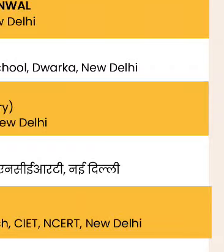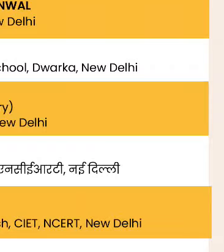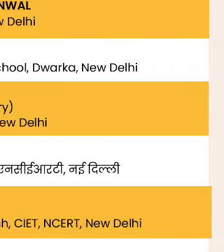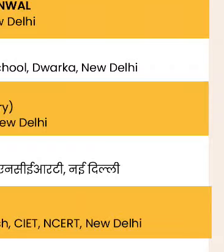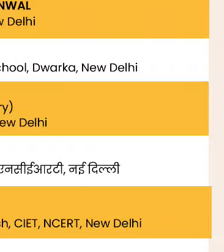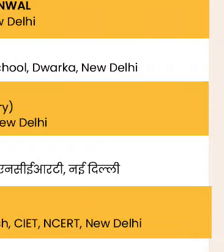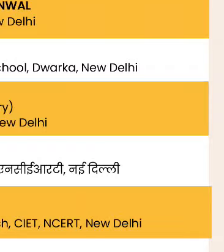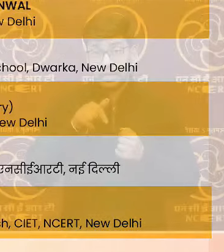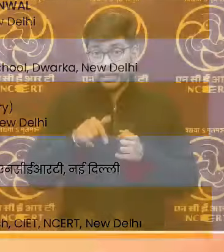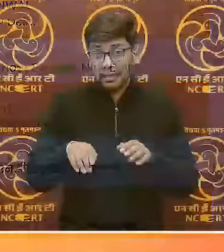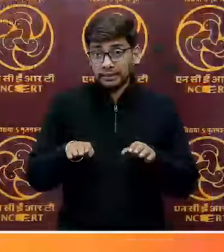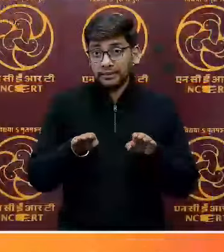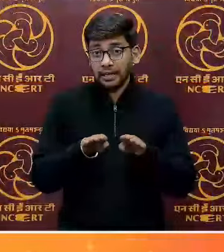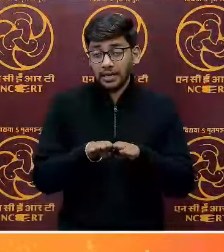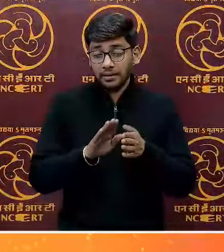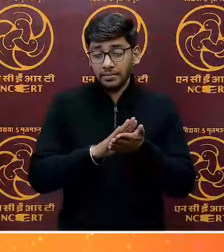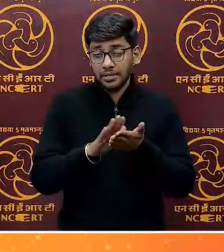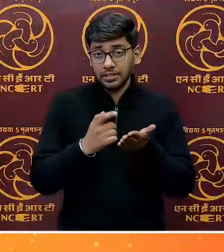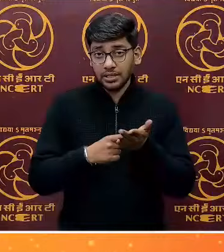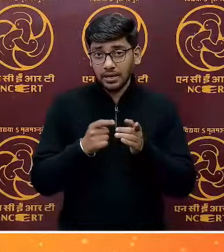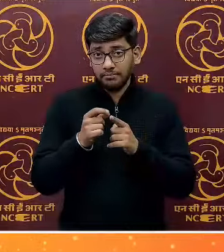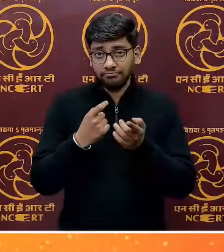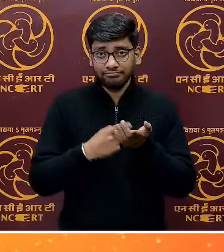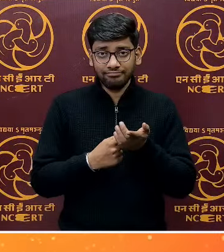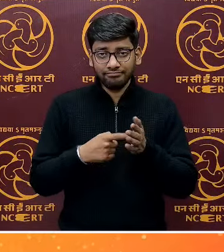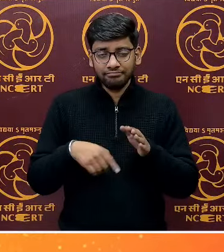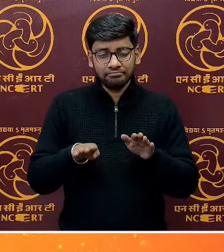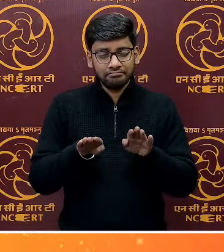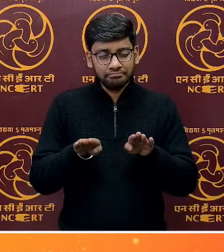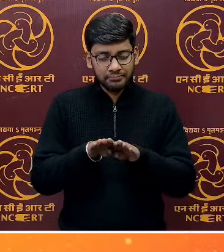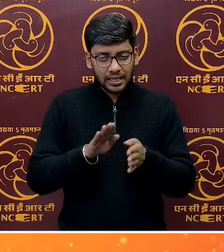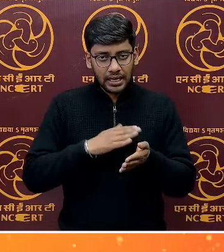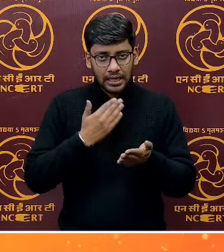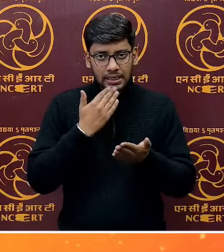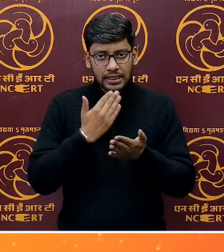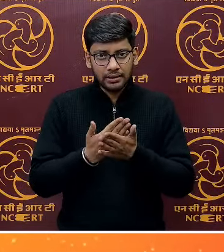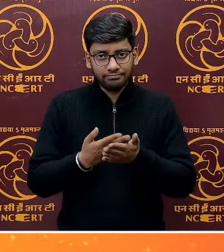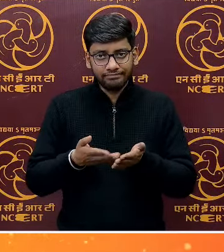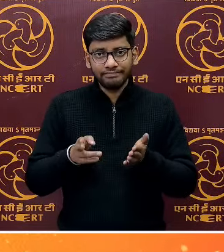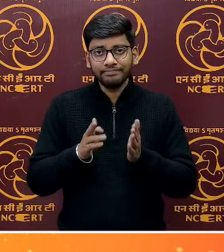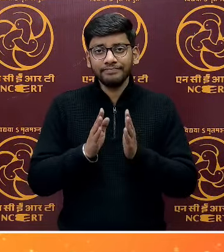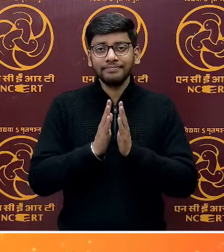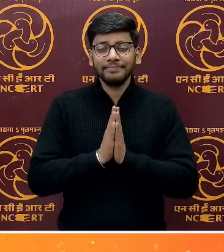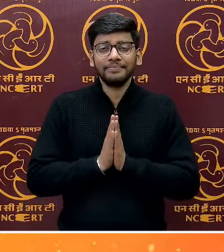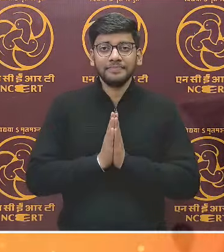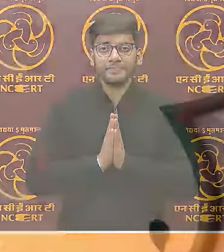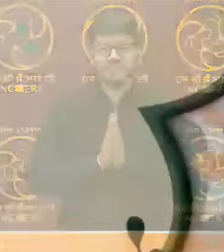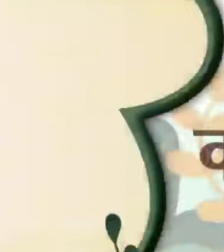Sahyog. With this as a wrap, this is me, Harpreet Kaur, signing off, and we'll join you shortly. Namaskar.